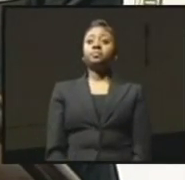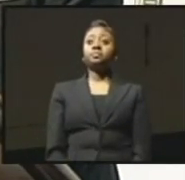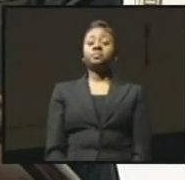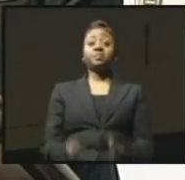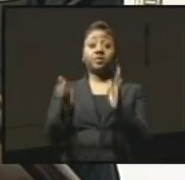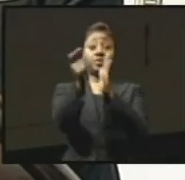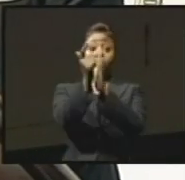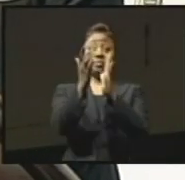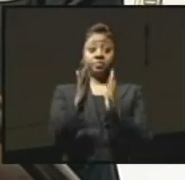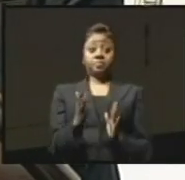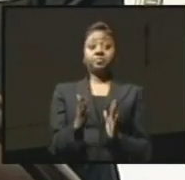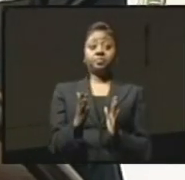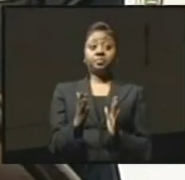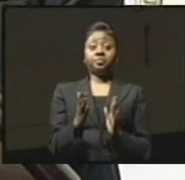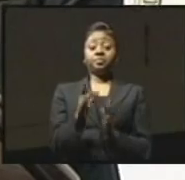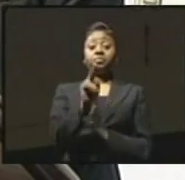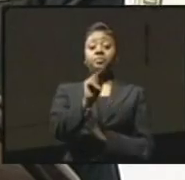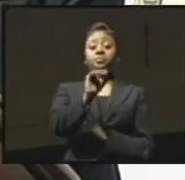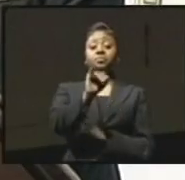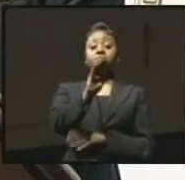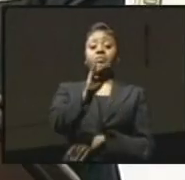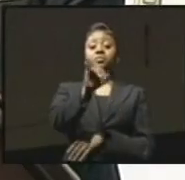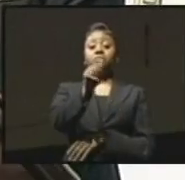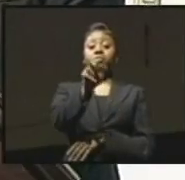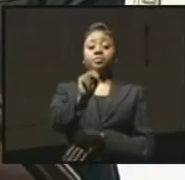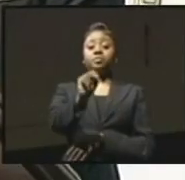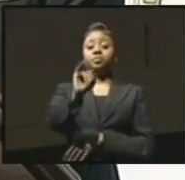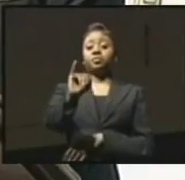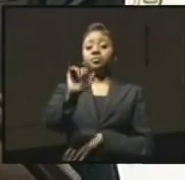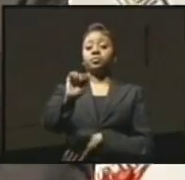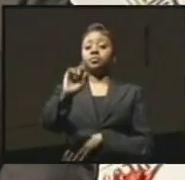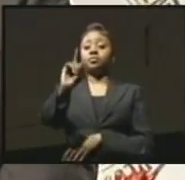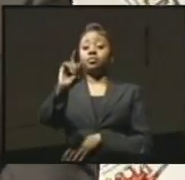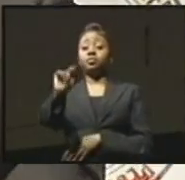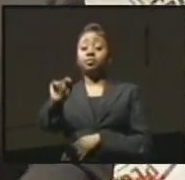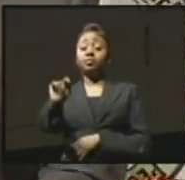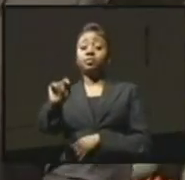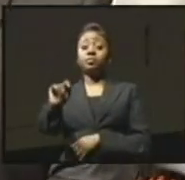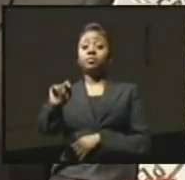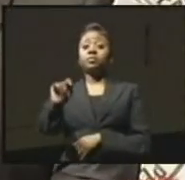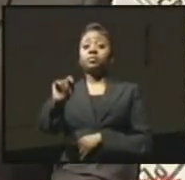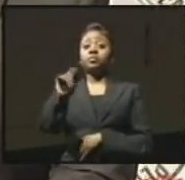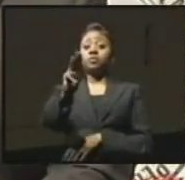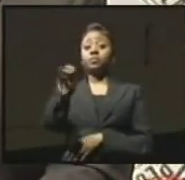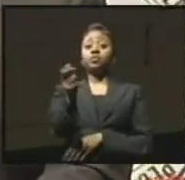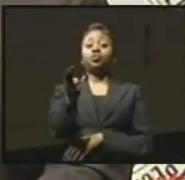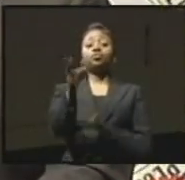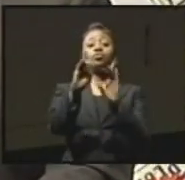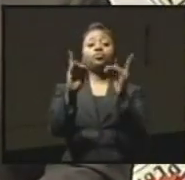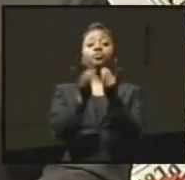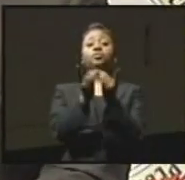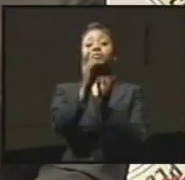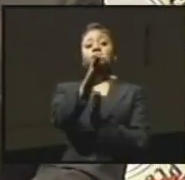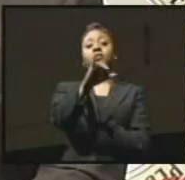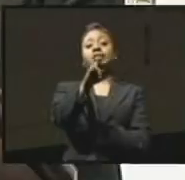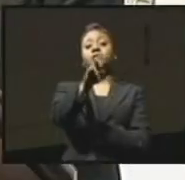Attorney Nabi Ayed, Commissioner, Michigan Department of Civil Rights.